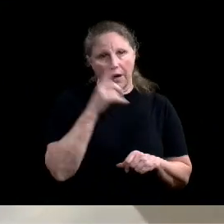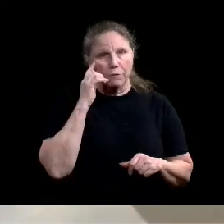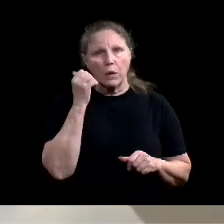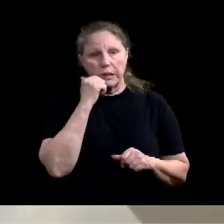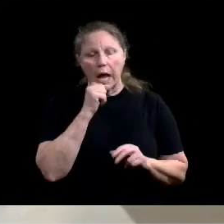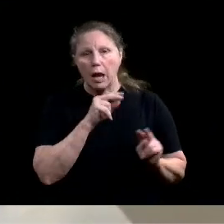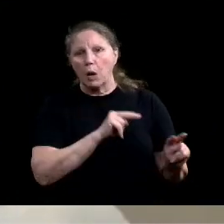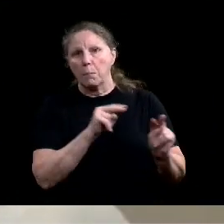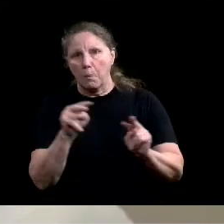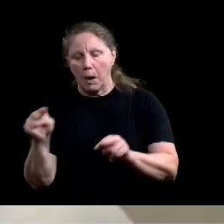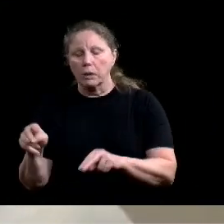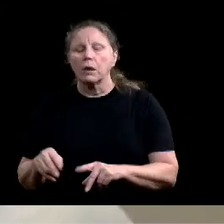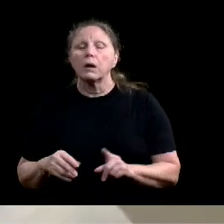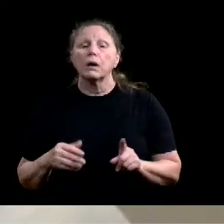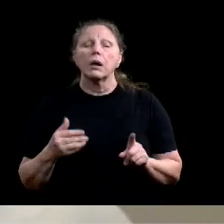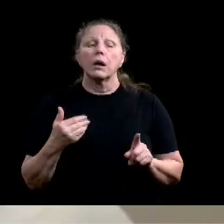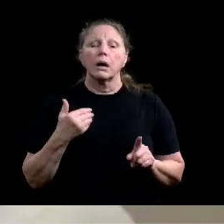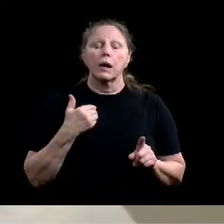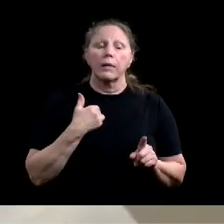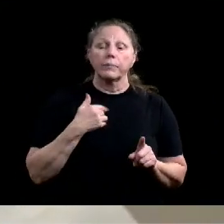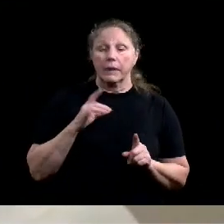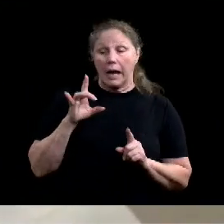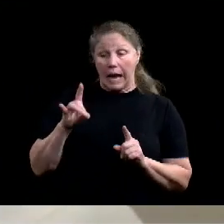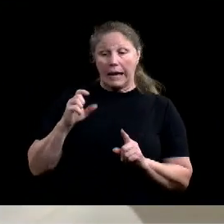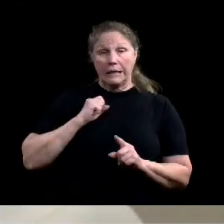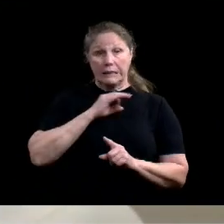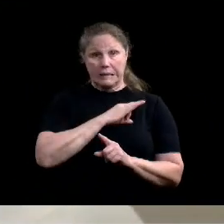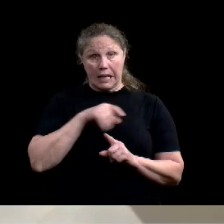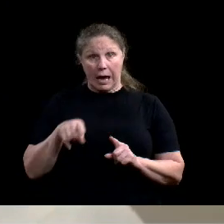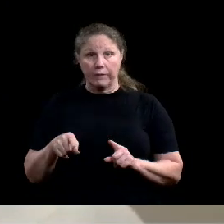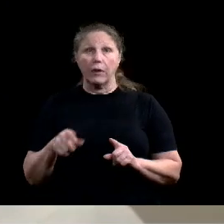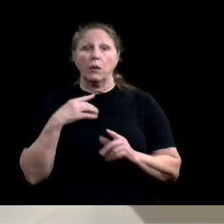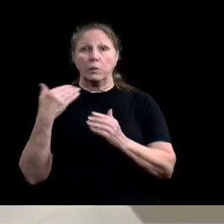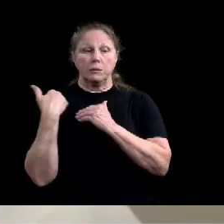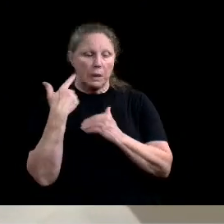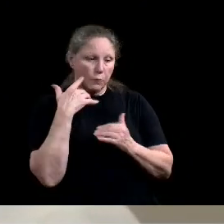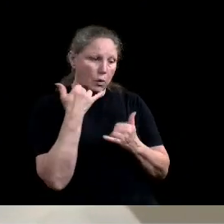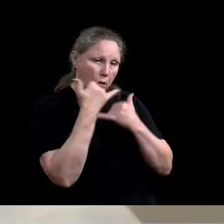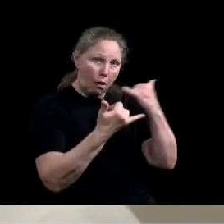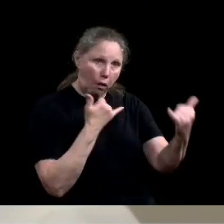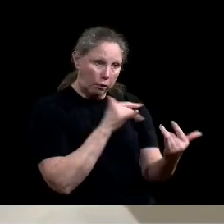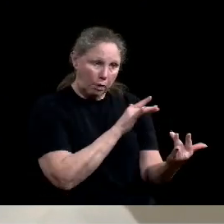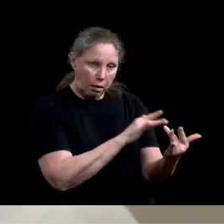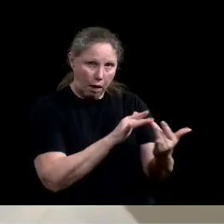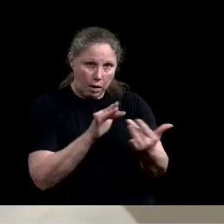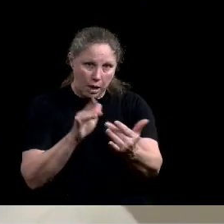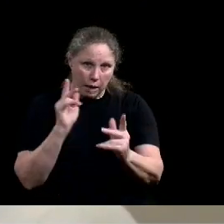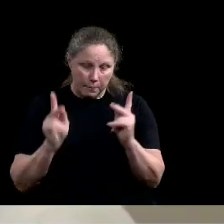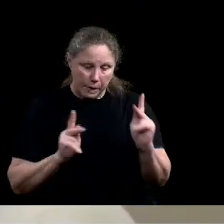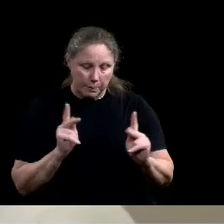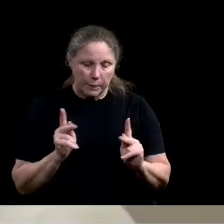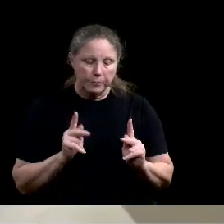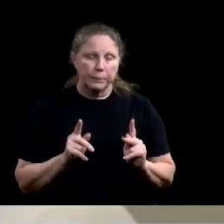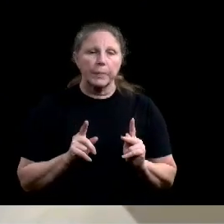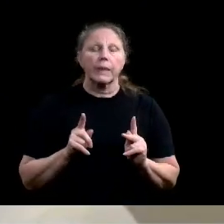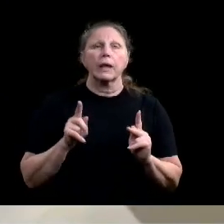members are monitoring cases and contacts, and this capacity can increase to about 25 more individuals doing